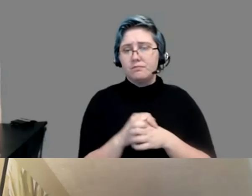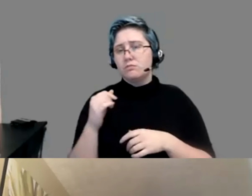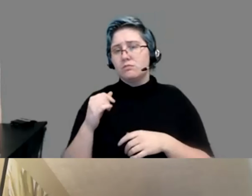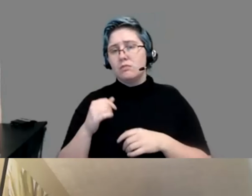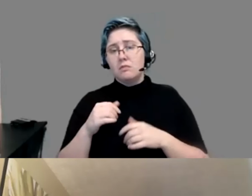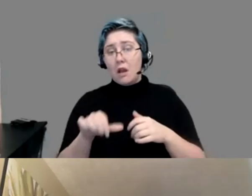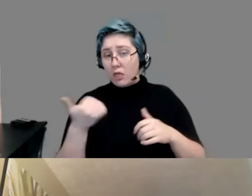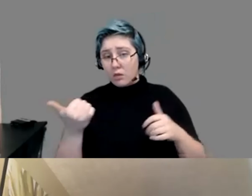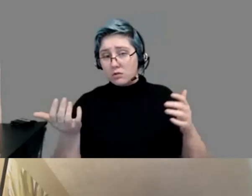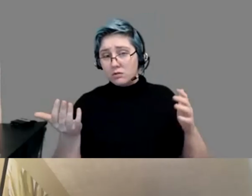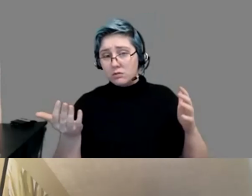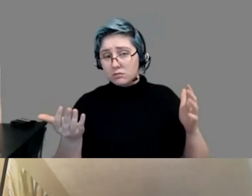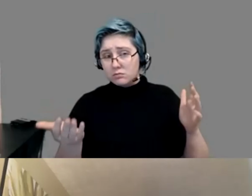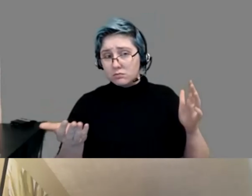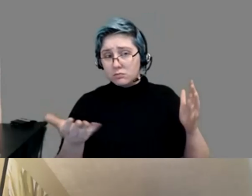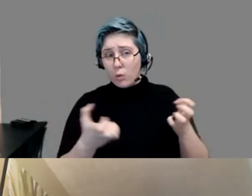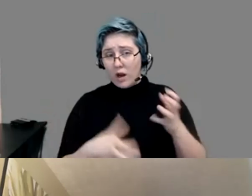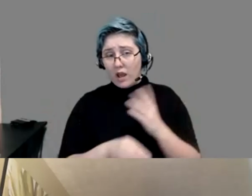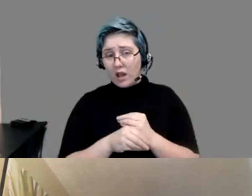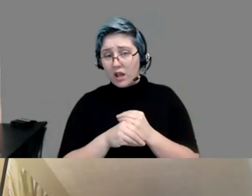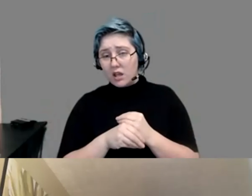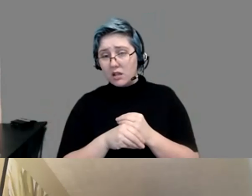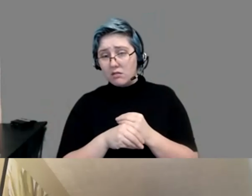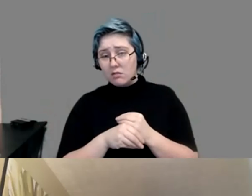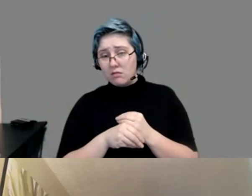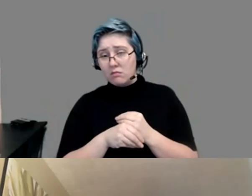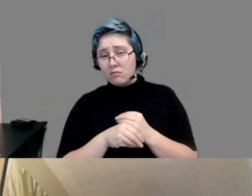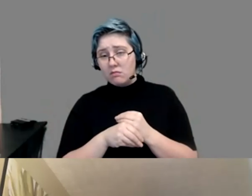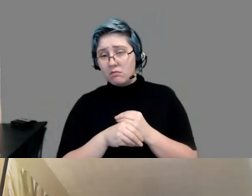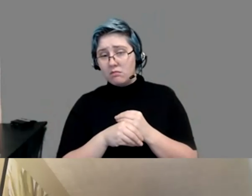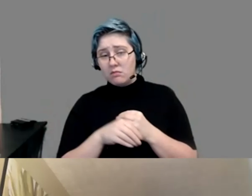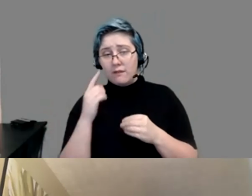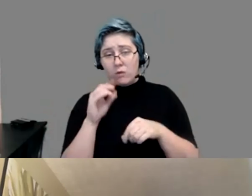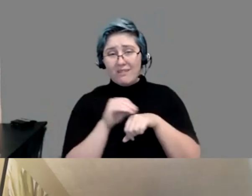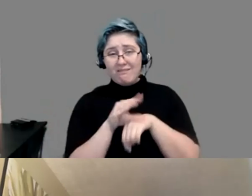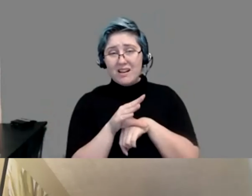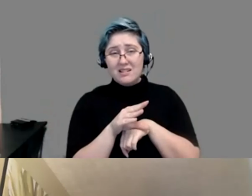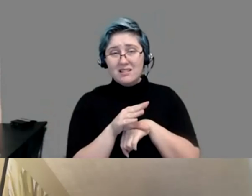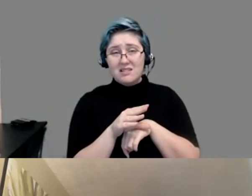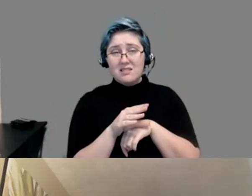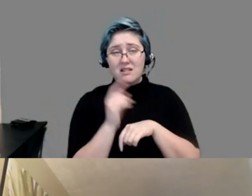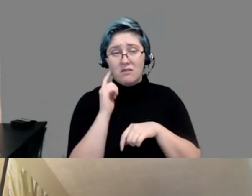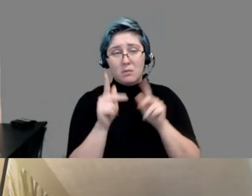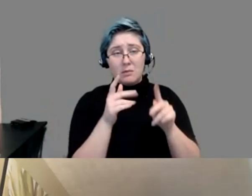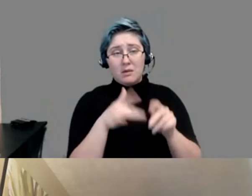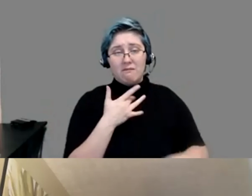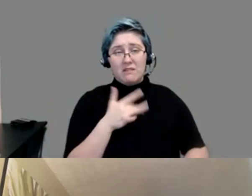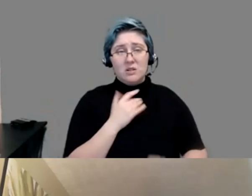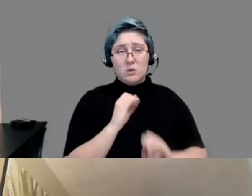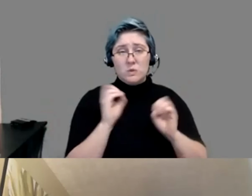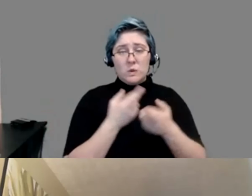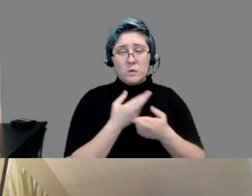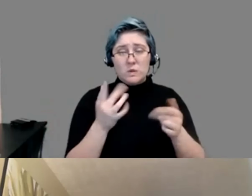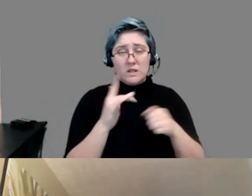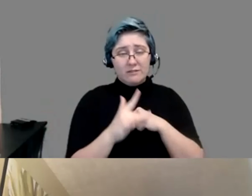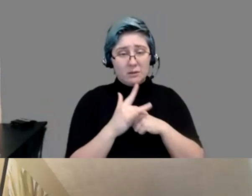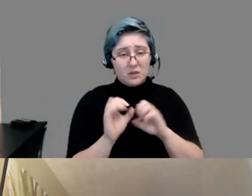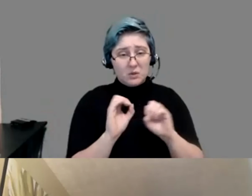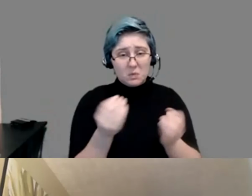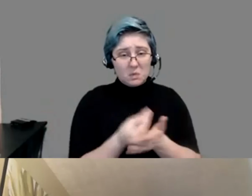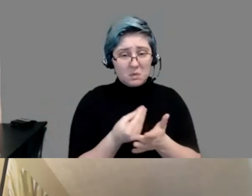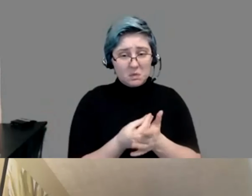Anyone else have anything they want to, in terms of advice for folks who may feel like they don't have resources or